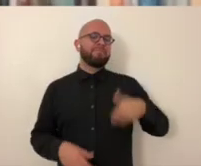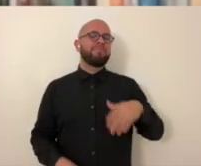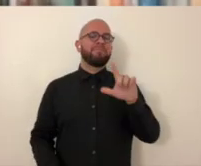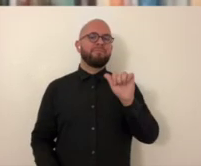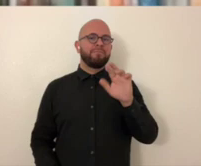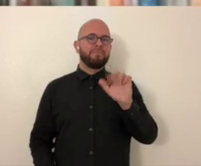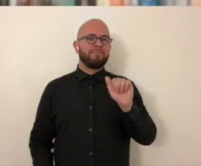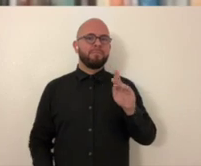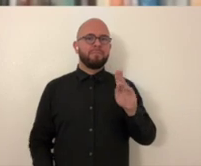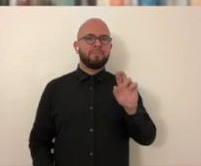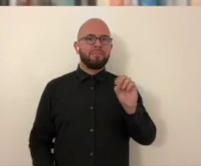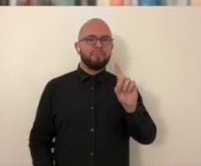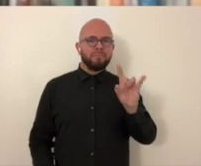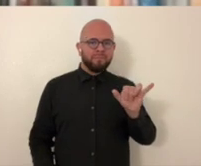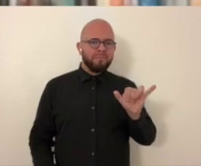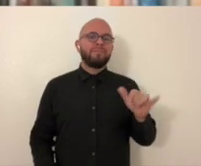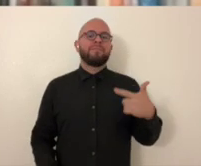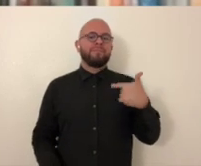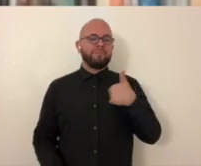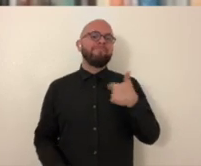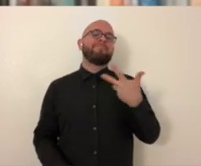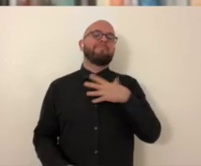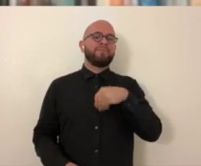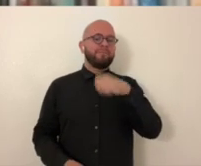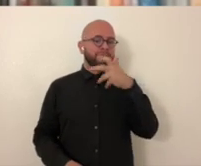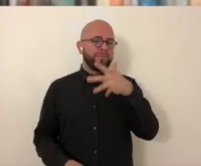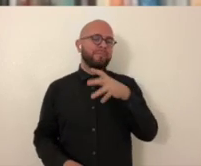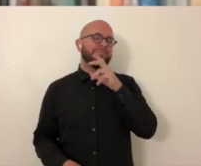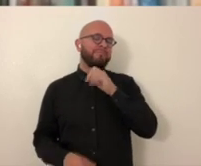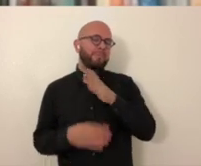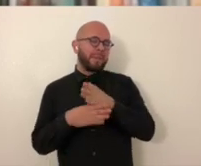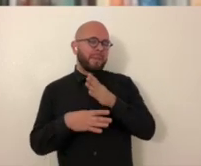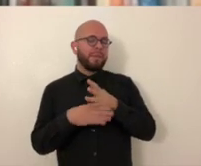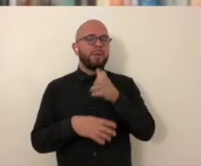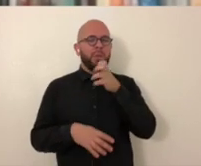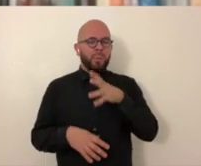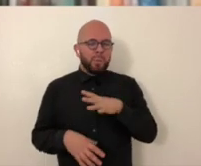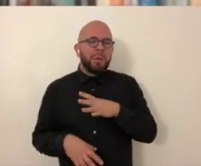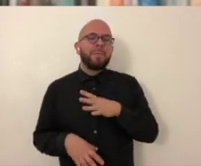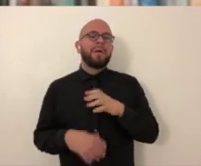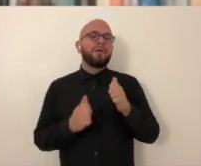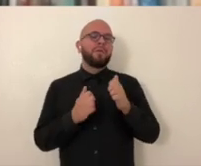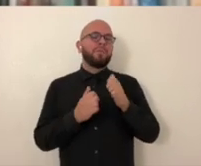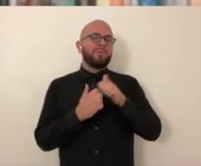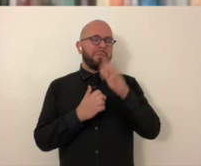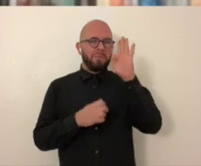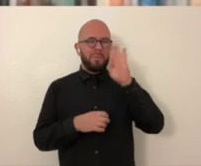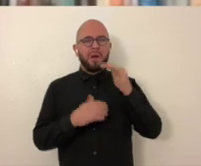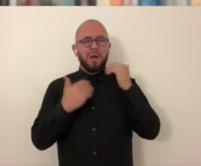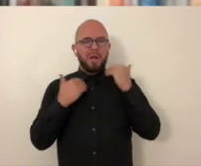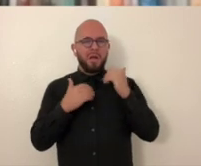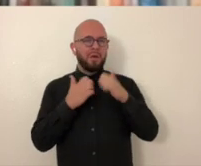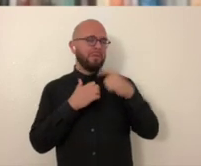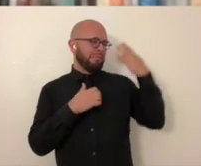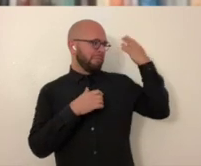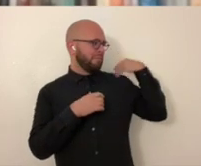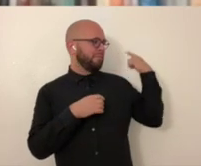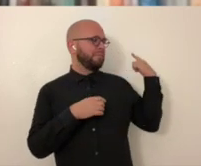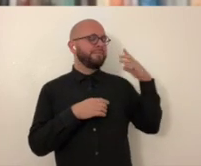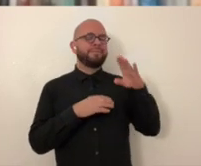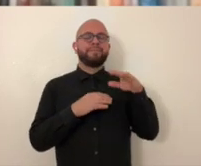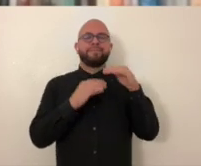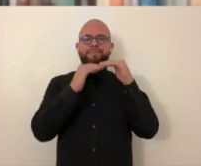Hi and welcome. For description purposes, my name's Laura Brody, and I am